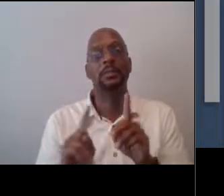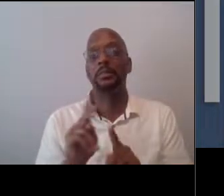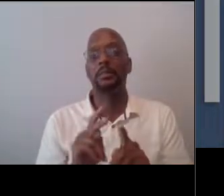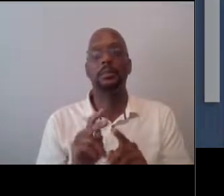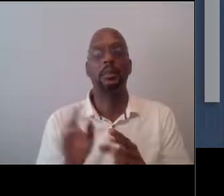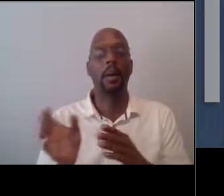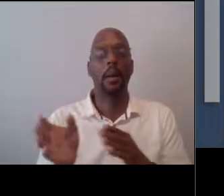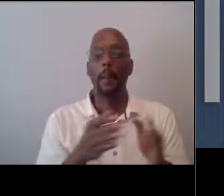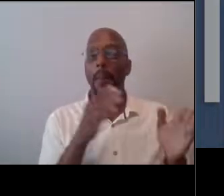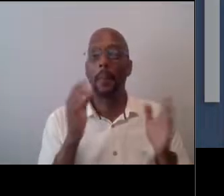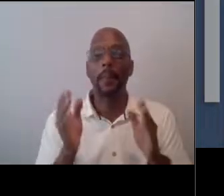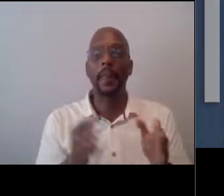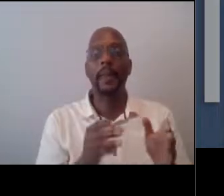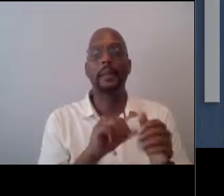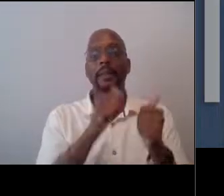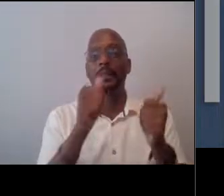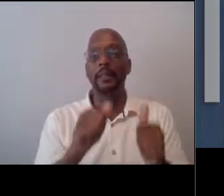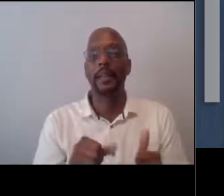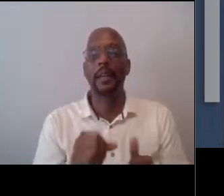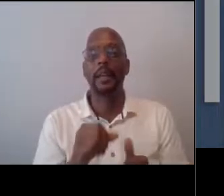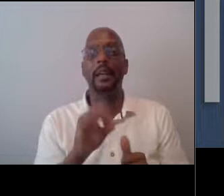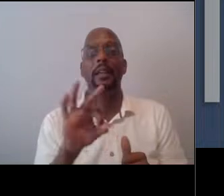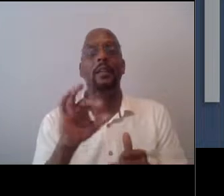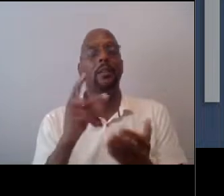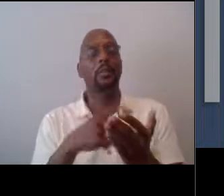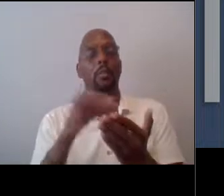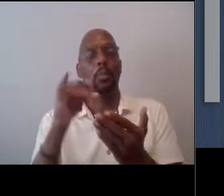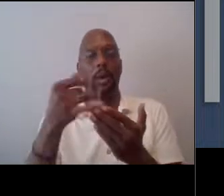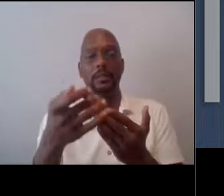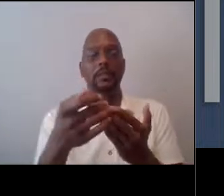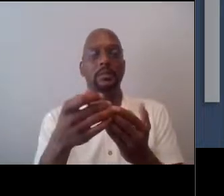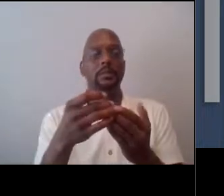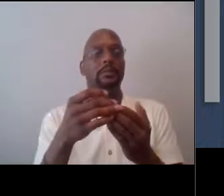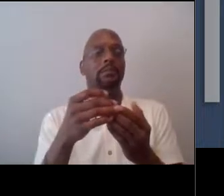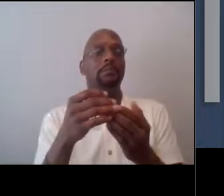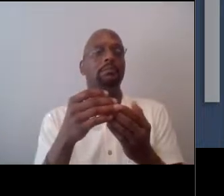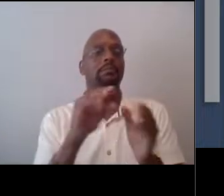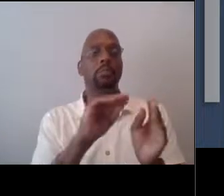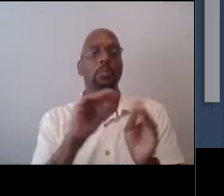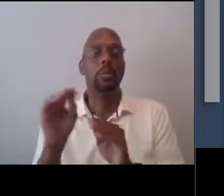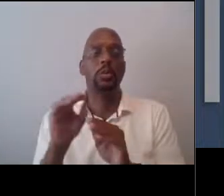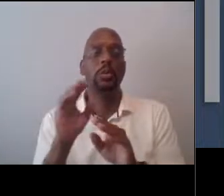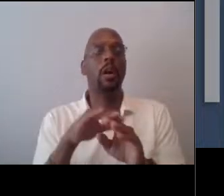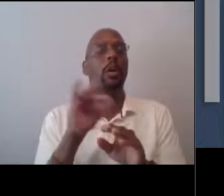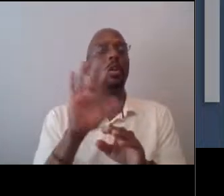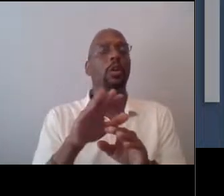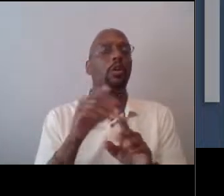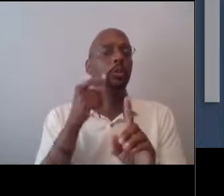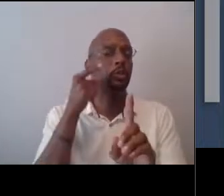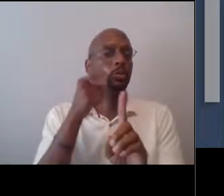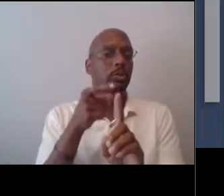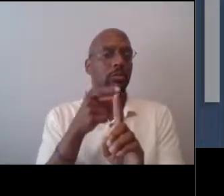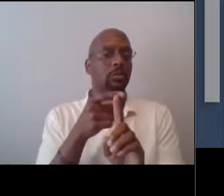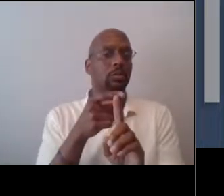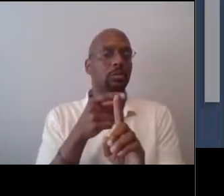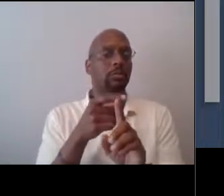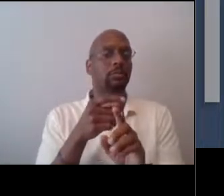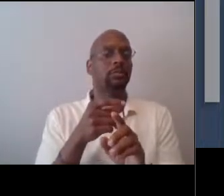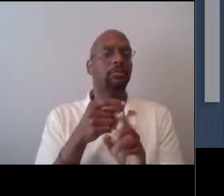planning or the actual design of a project to make movement on those indicators. So for example, when you look at the traffic